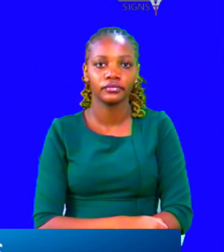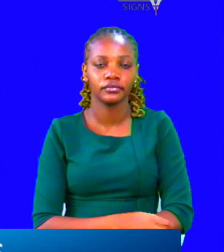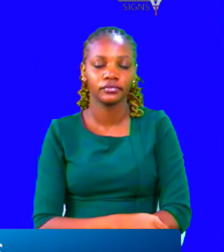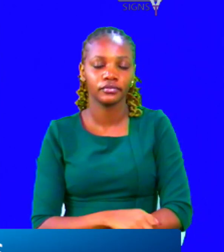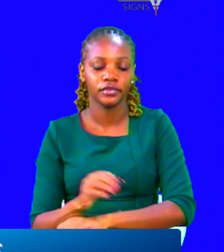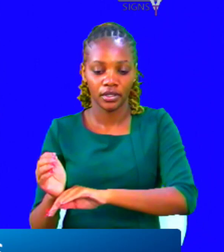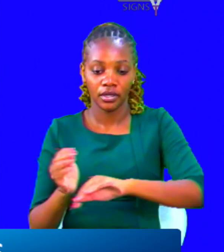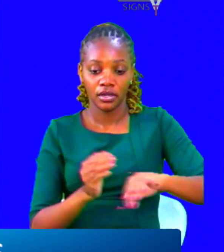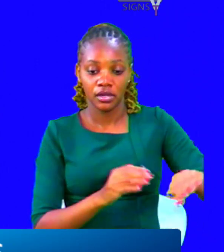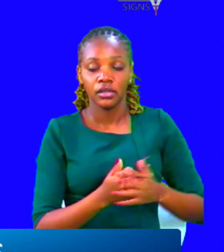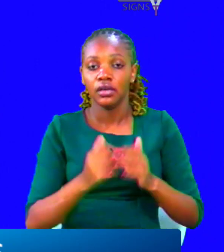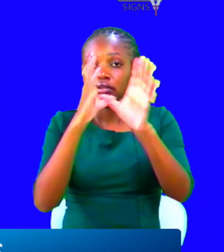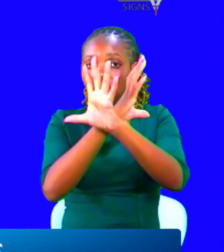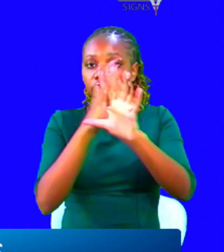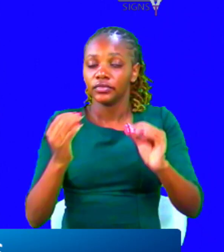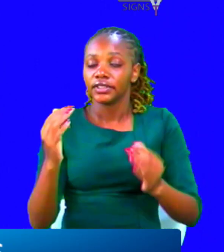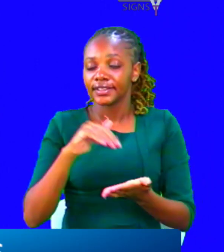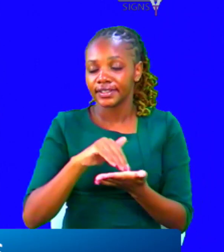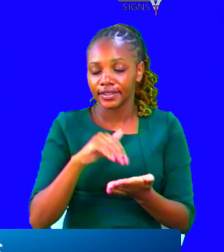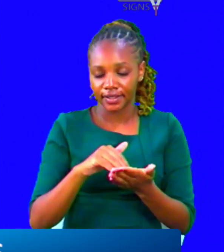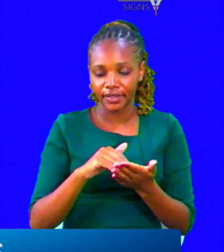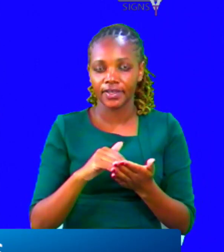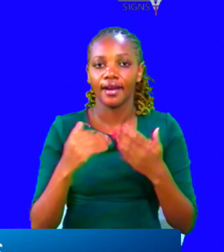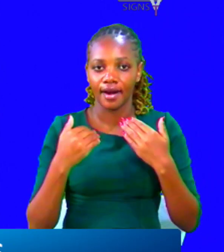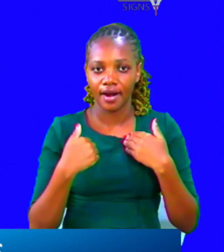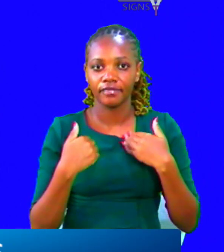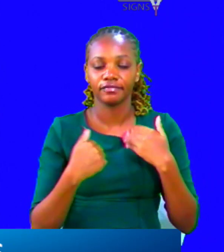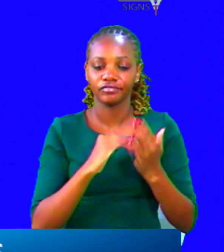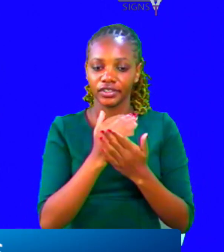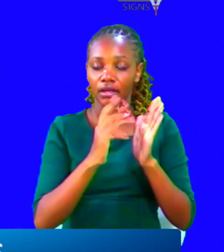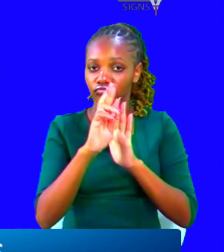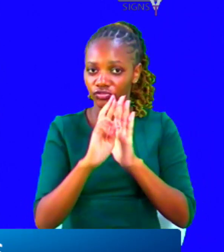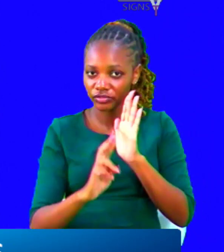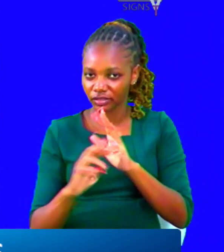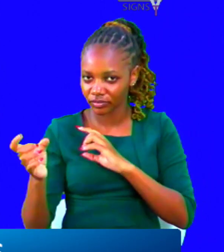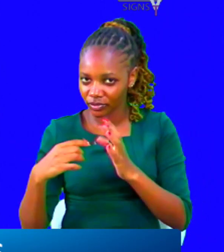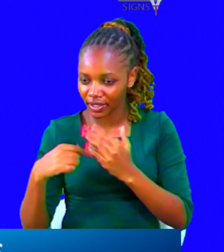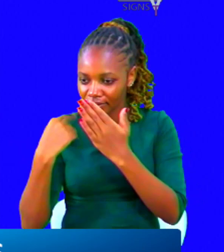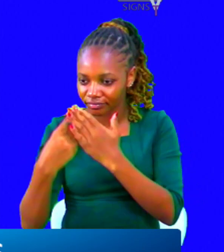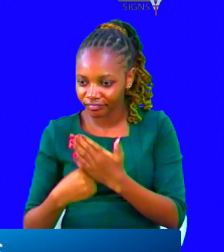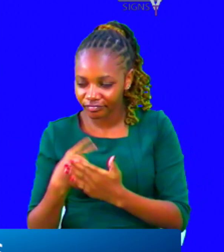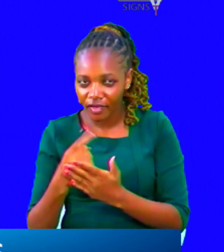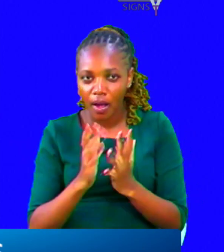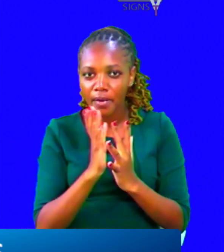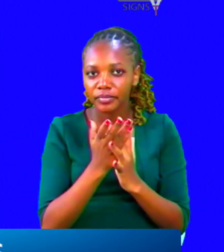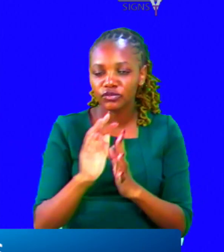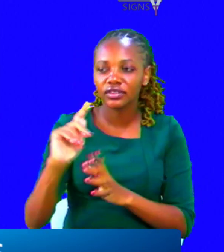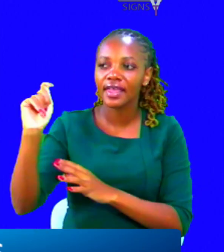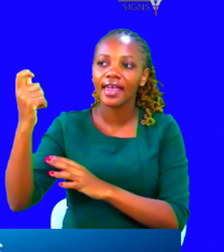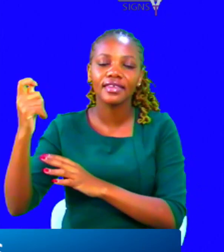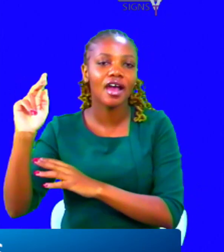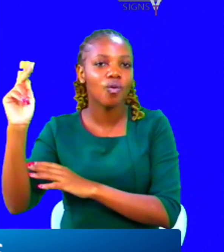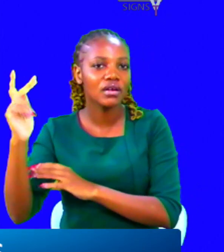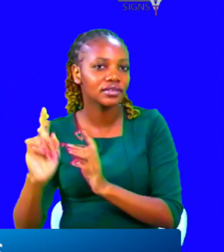And the president also again he has set conditions for dialogue to continue between Kenya Kwanza